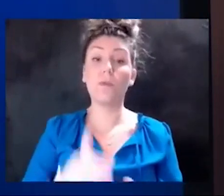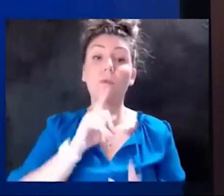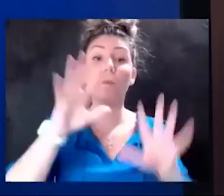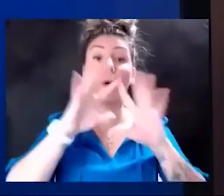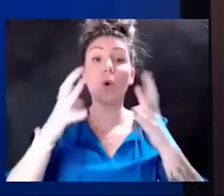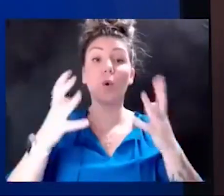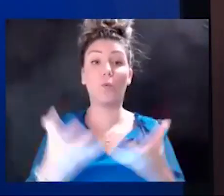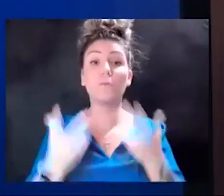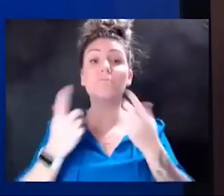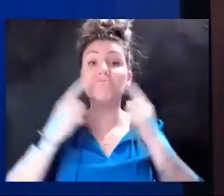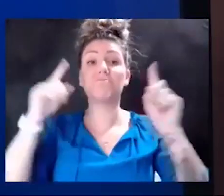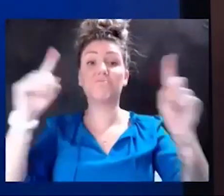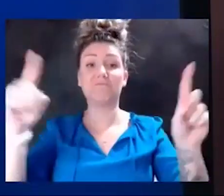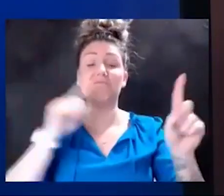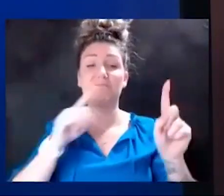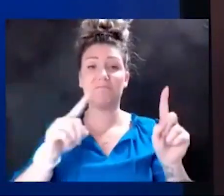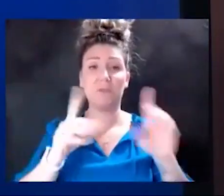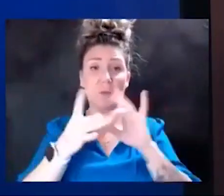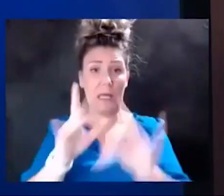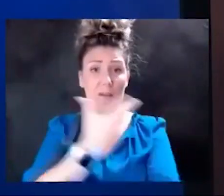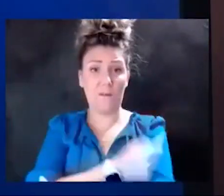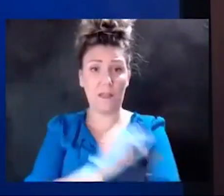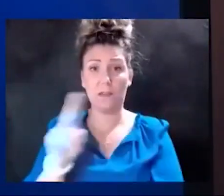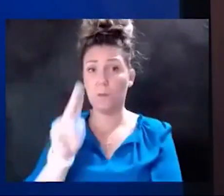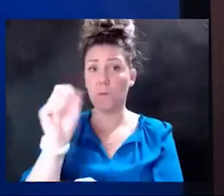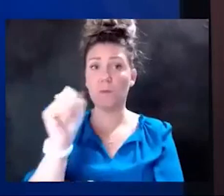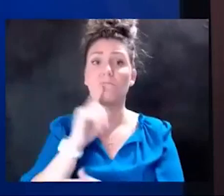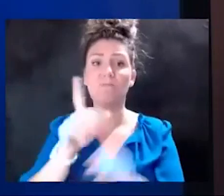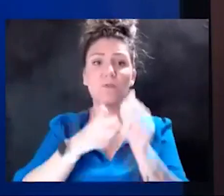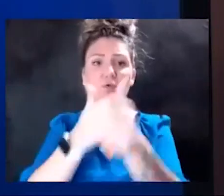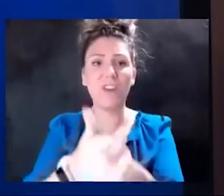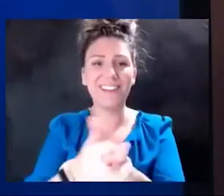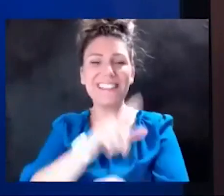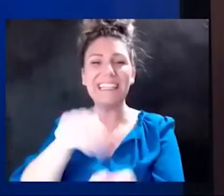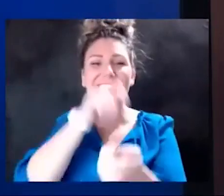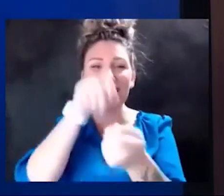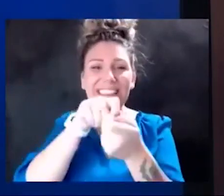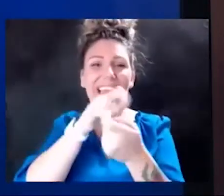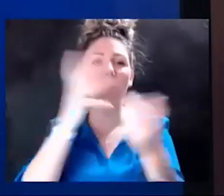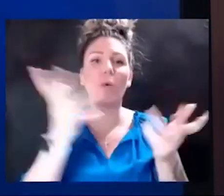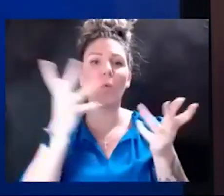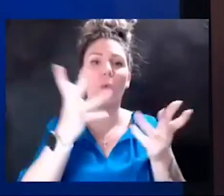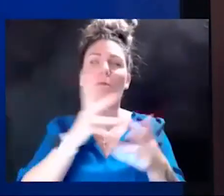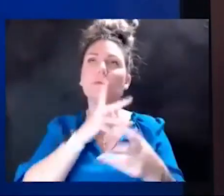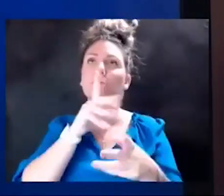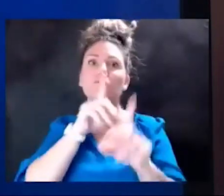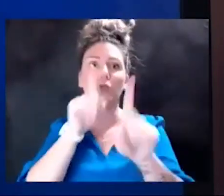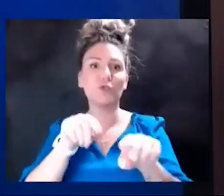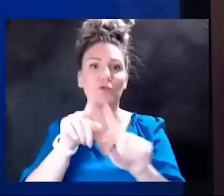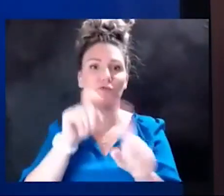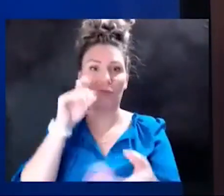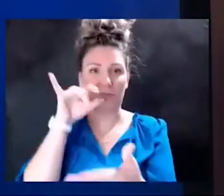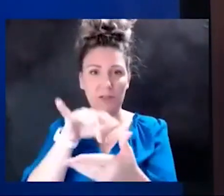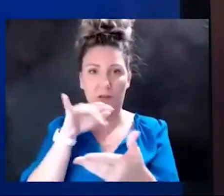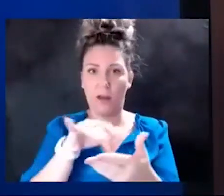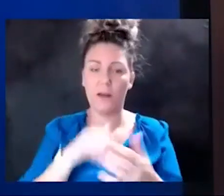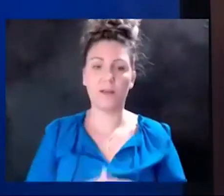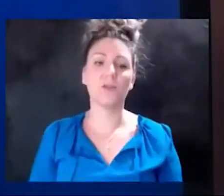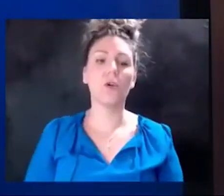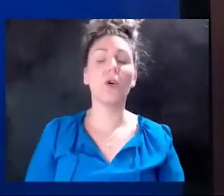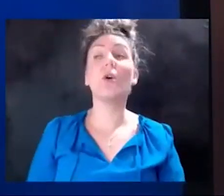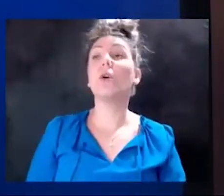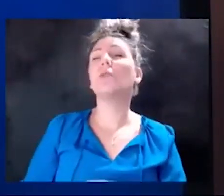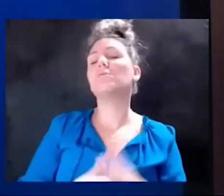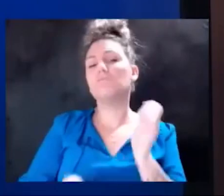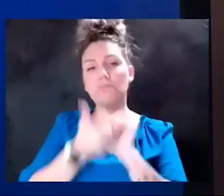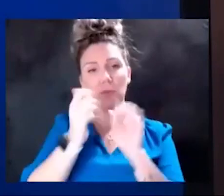vaccination in the United States tracks almost exactly with the outstanding results we saw in the studies. And mostly this is about the mRNA vaccines. There